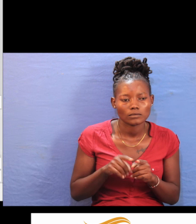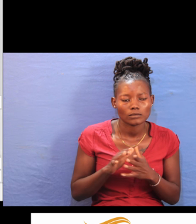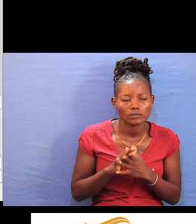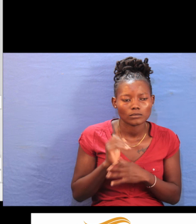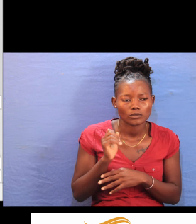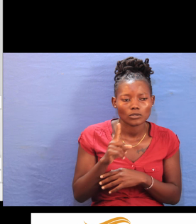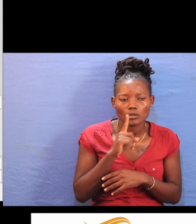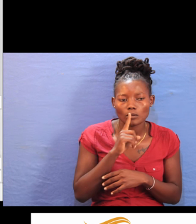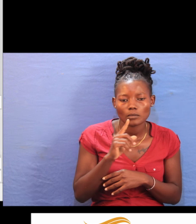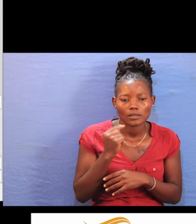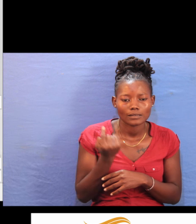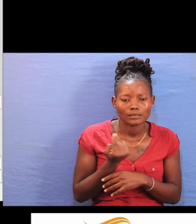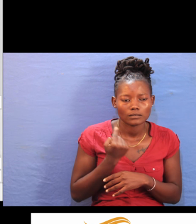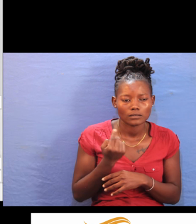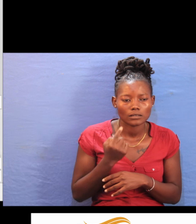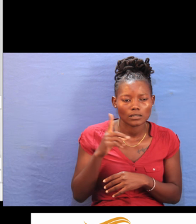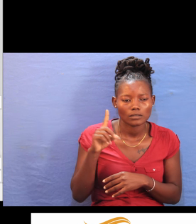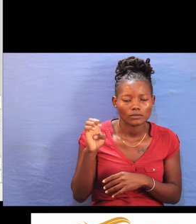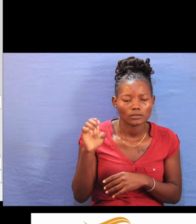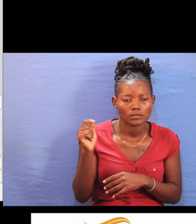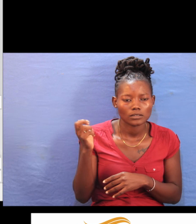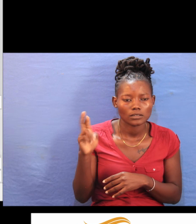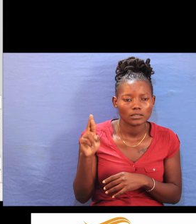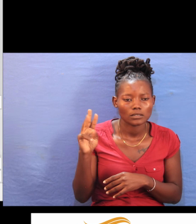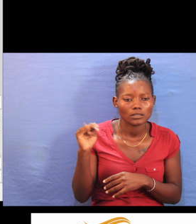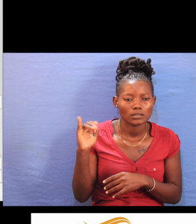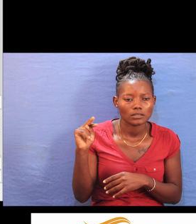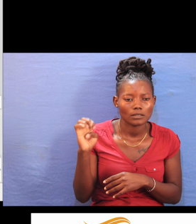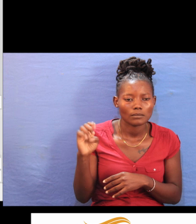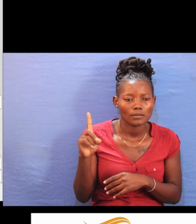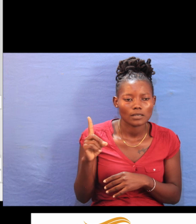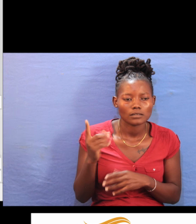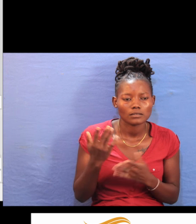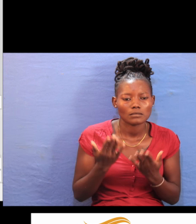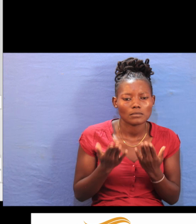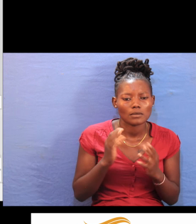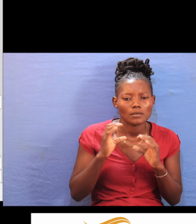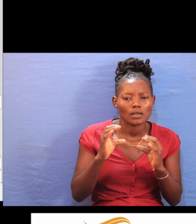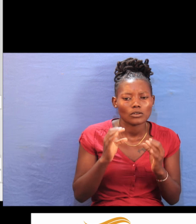for 3 kilos, but something, maybe lose 3 kilos